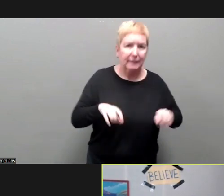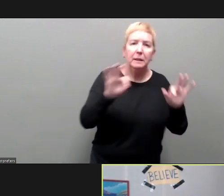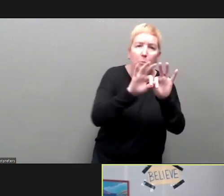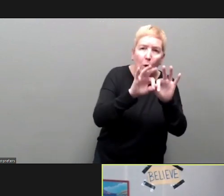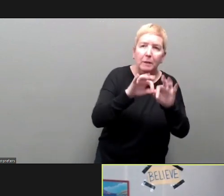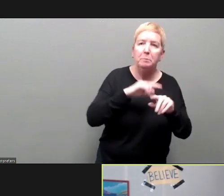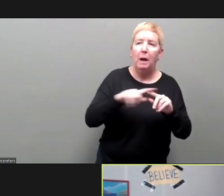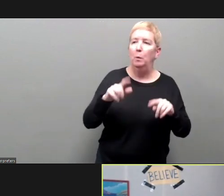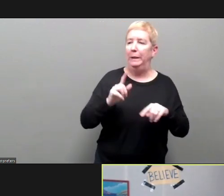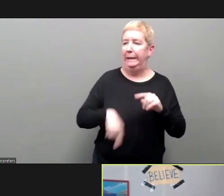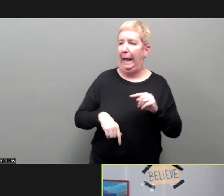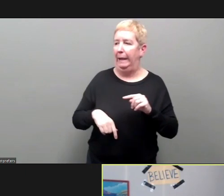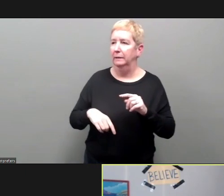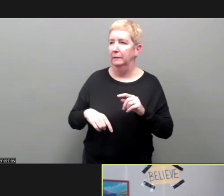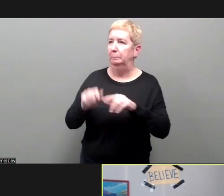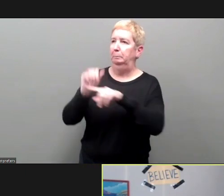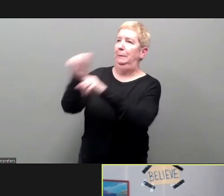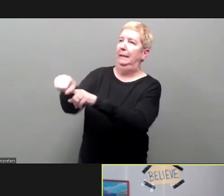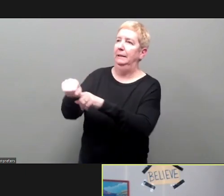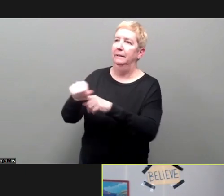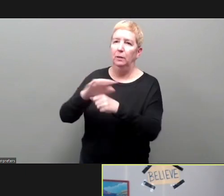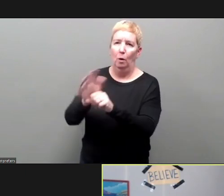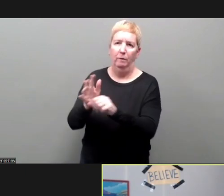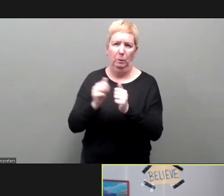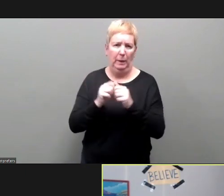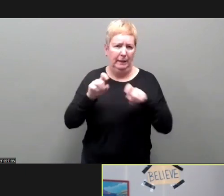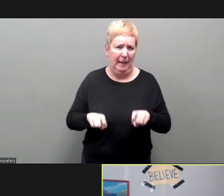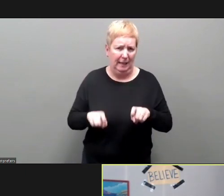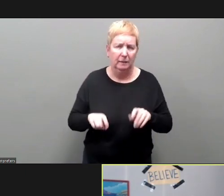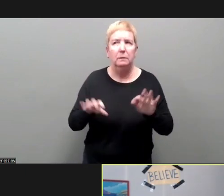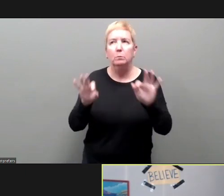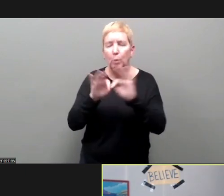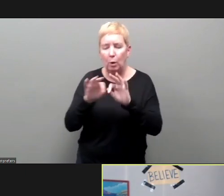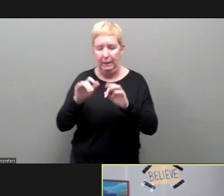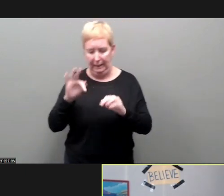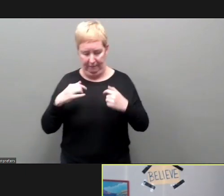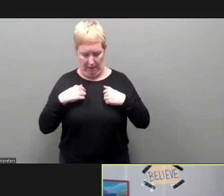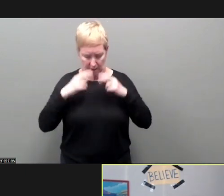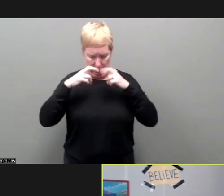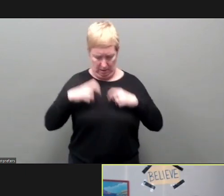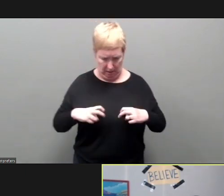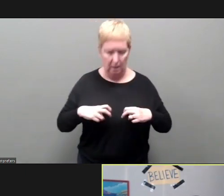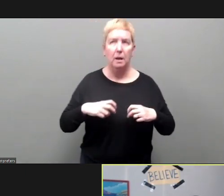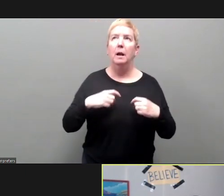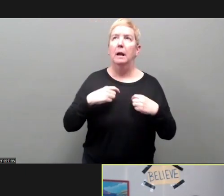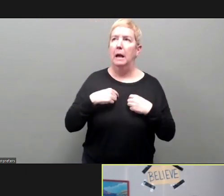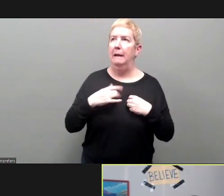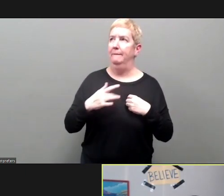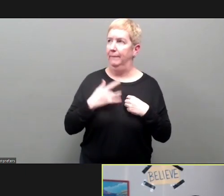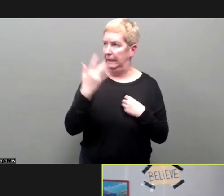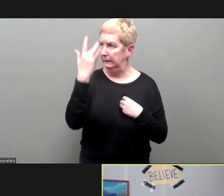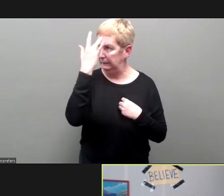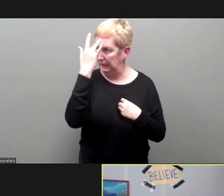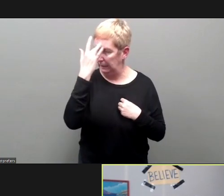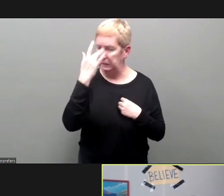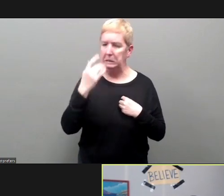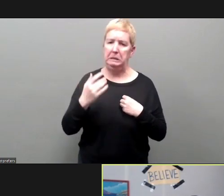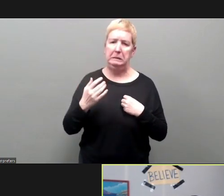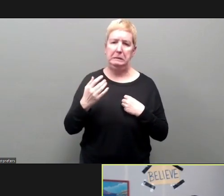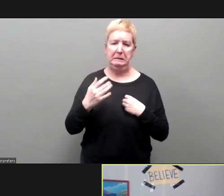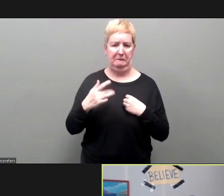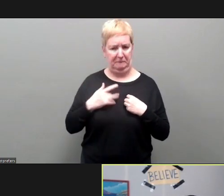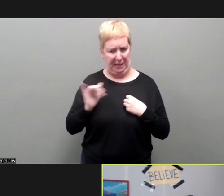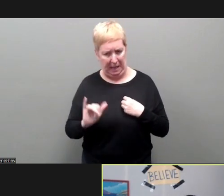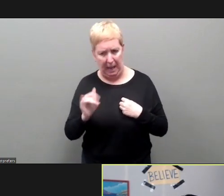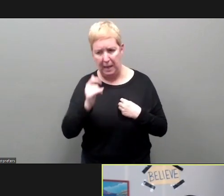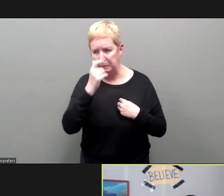we're also trying to share is that, you know, if you're symptomatic and you have symptoms that are like really likely for COVID, you know,